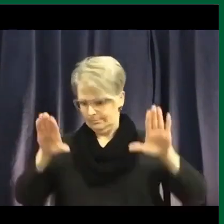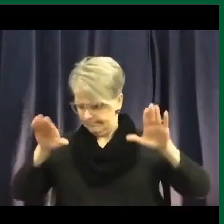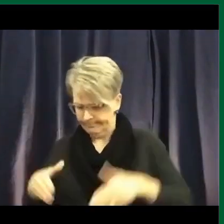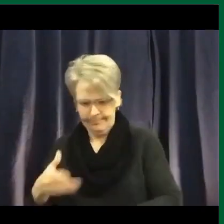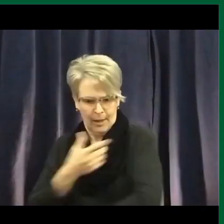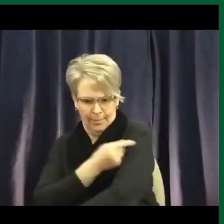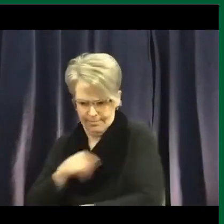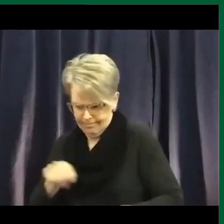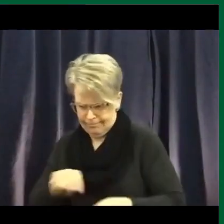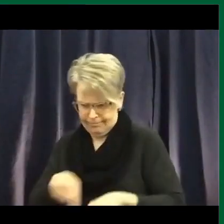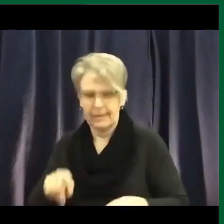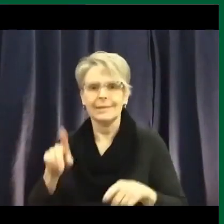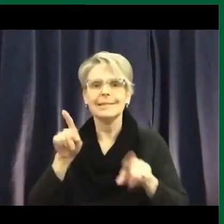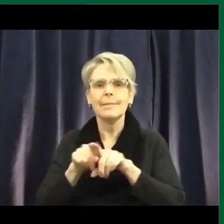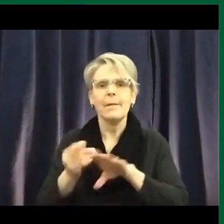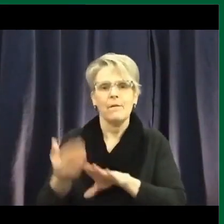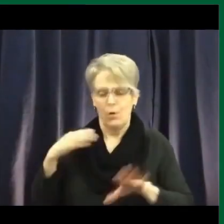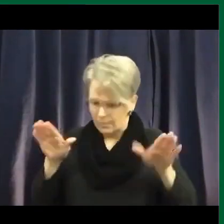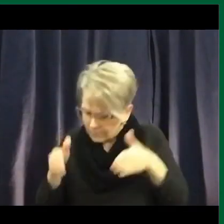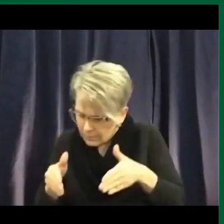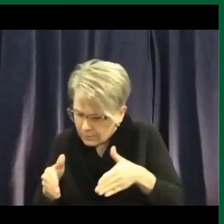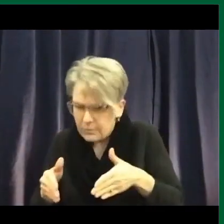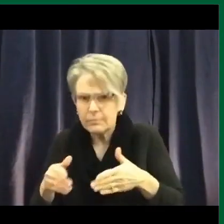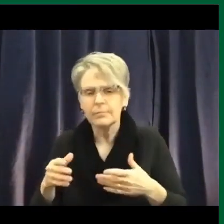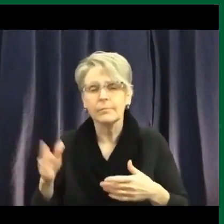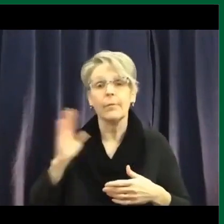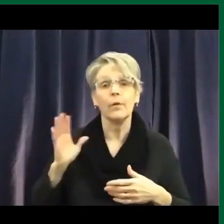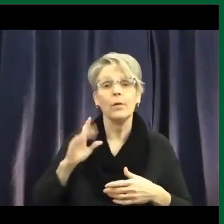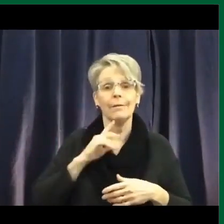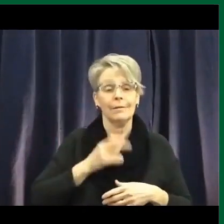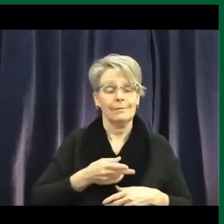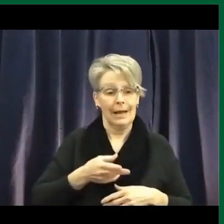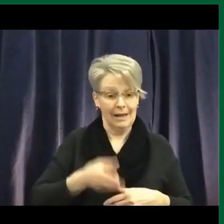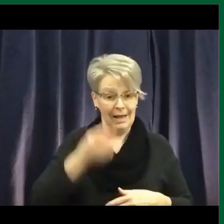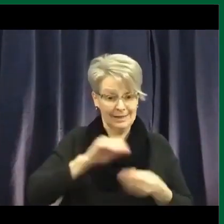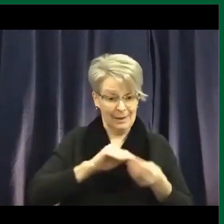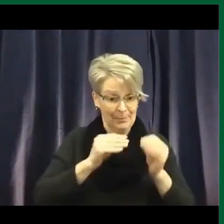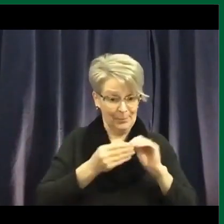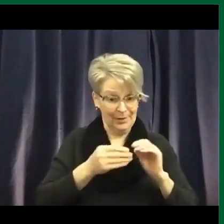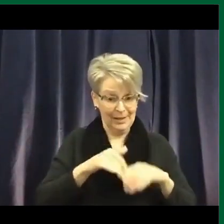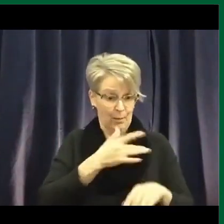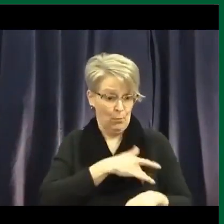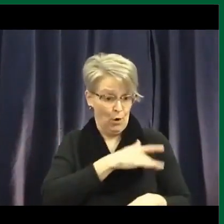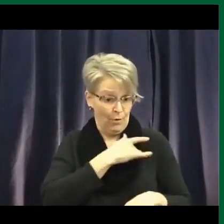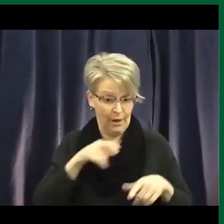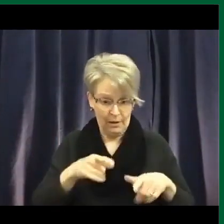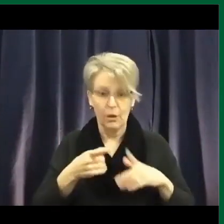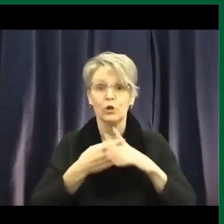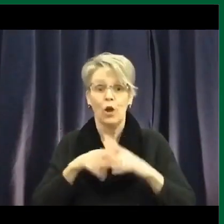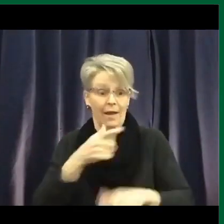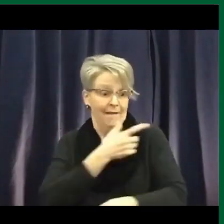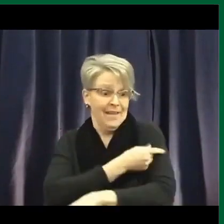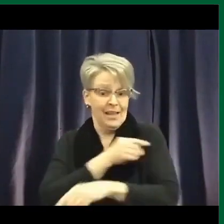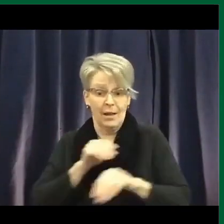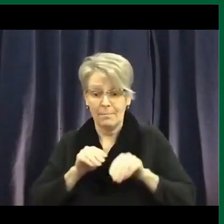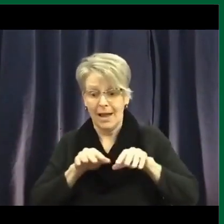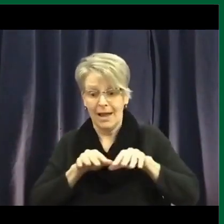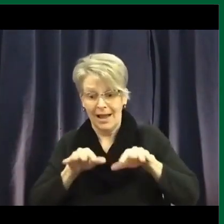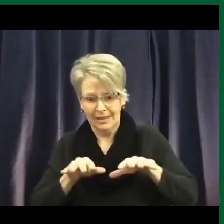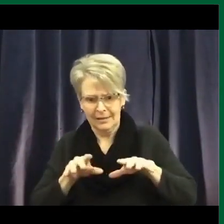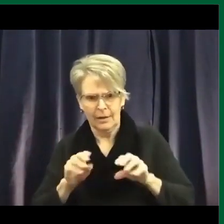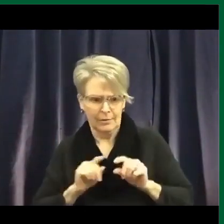days, in targeting some of our higher case number areas of the province with the early stages of our vaccine rollout. We're able